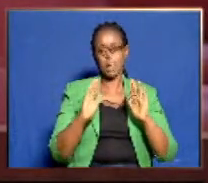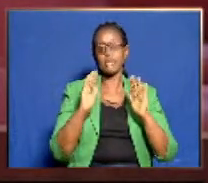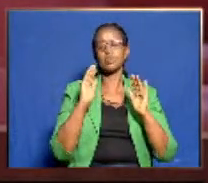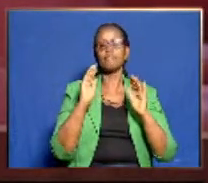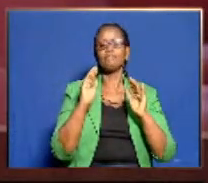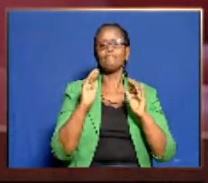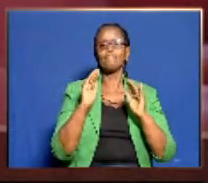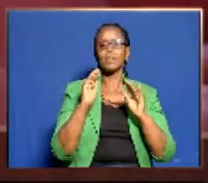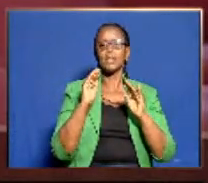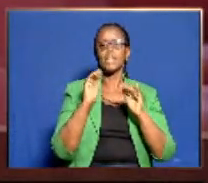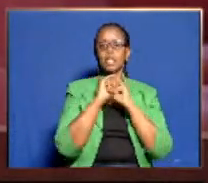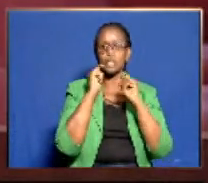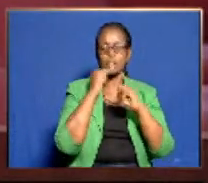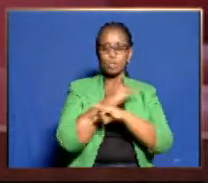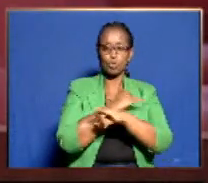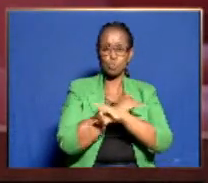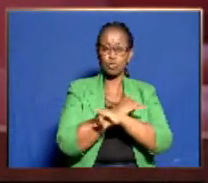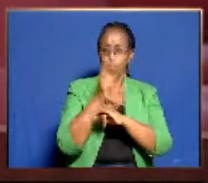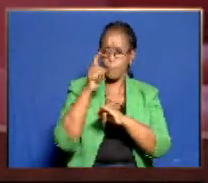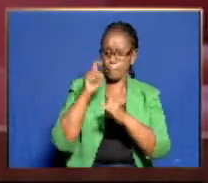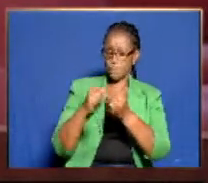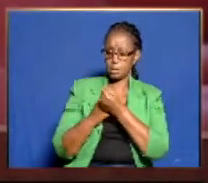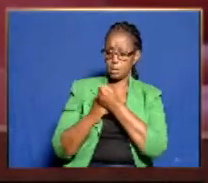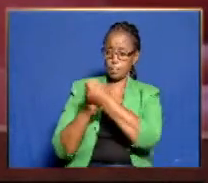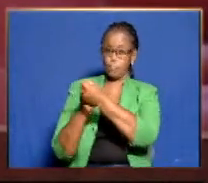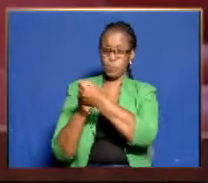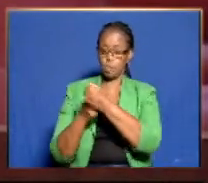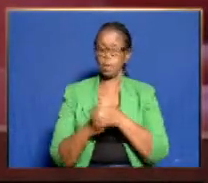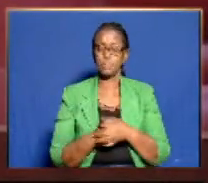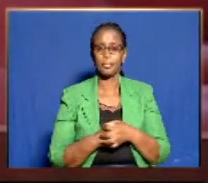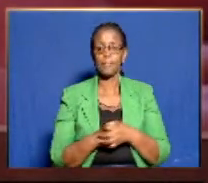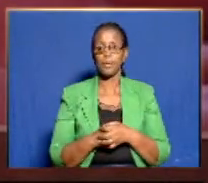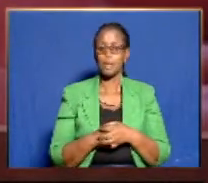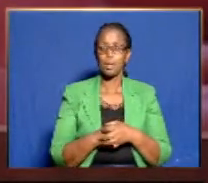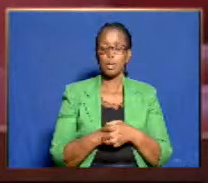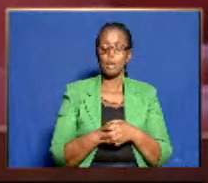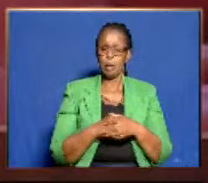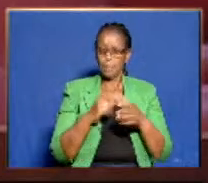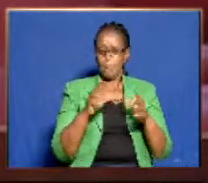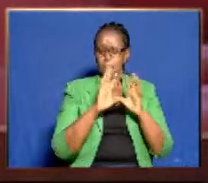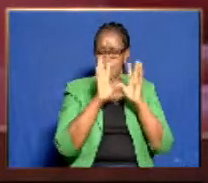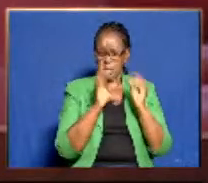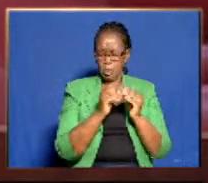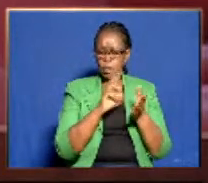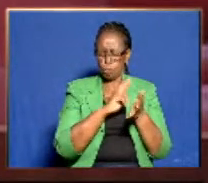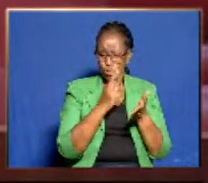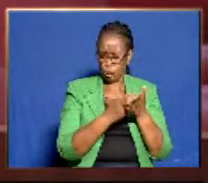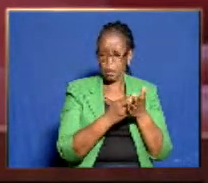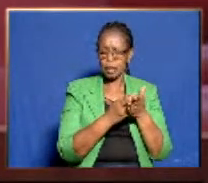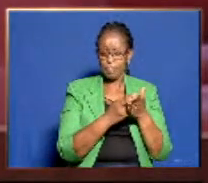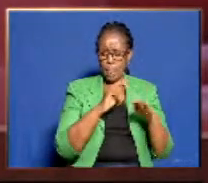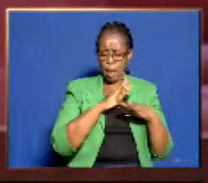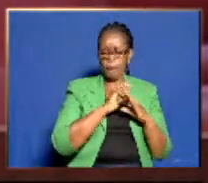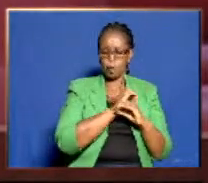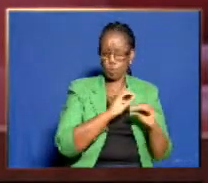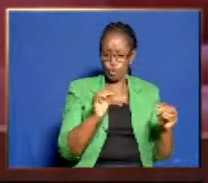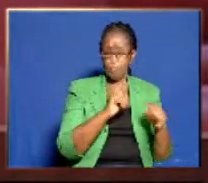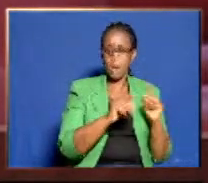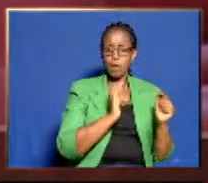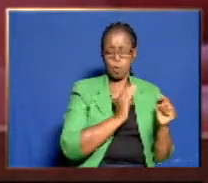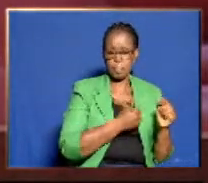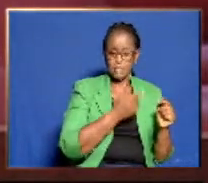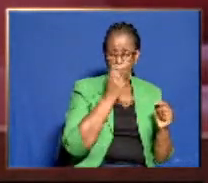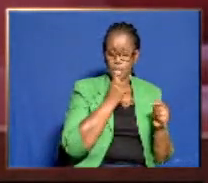I'm grateful that the budget committee has been kind within the constraint of the budget resources they have. They've been able to support